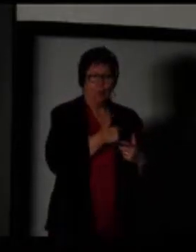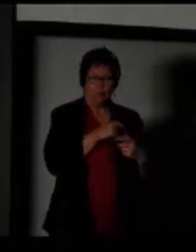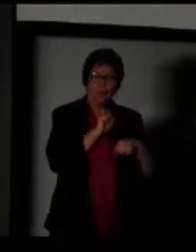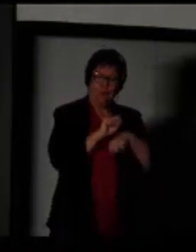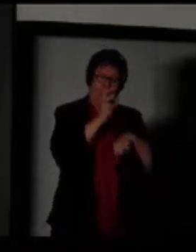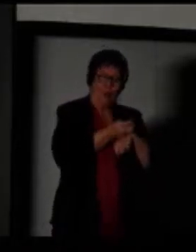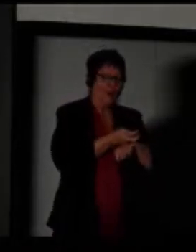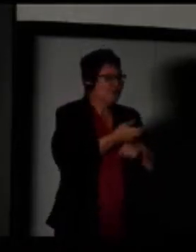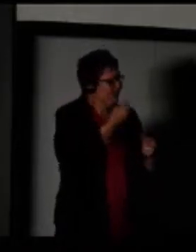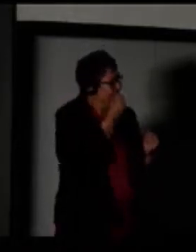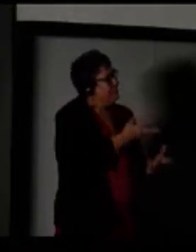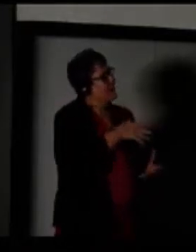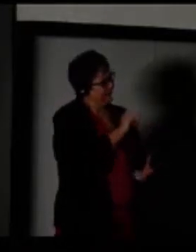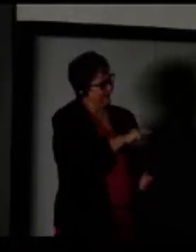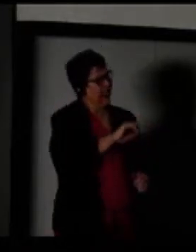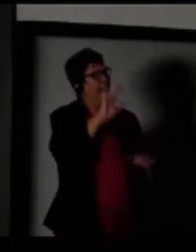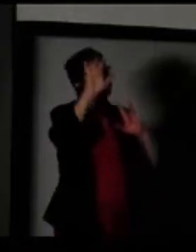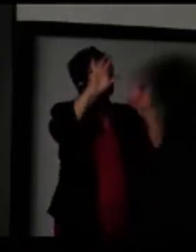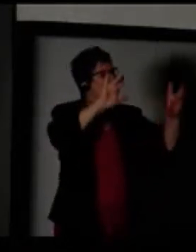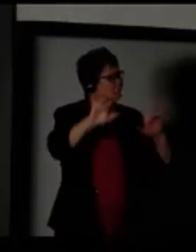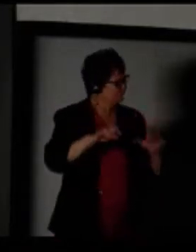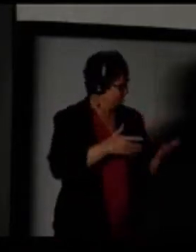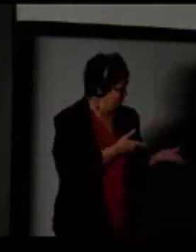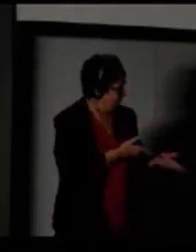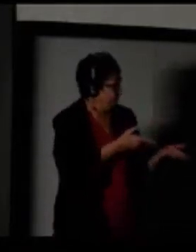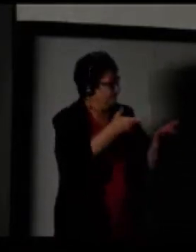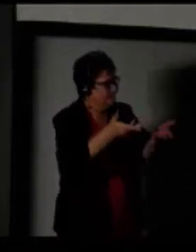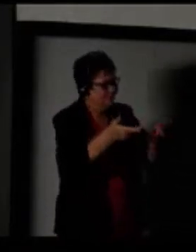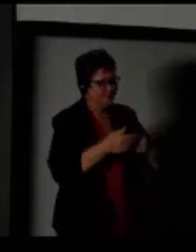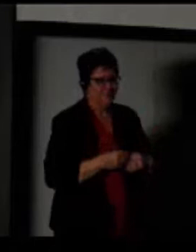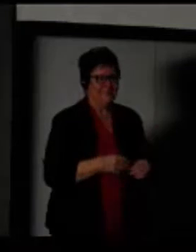for them to use as they come into the museum.